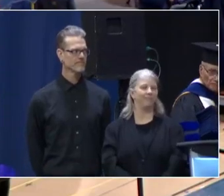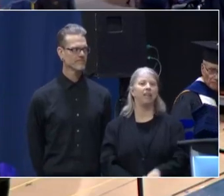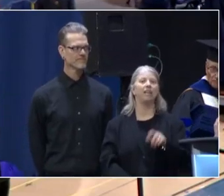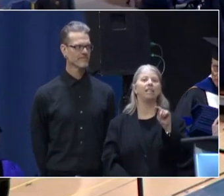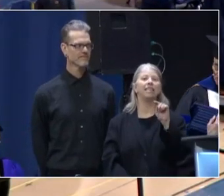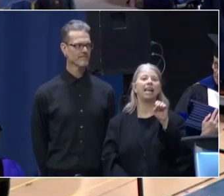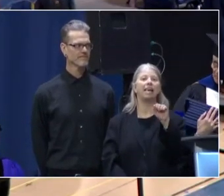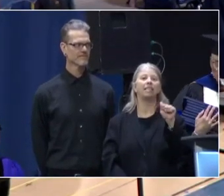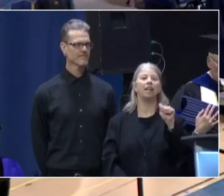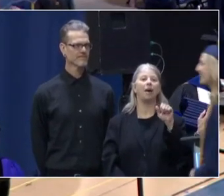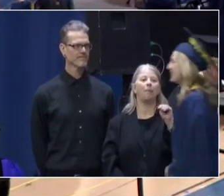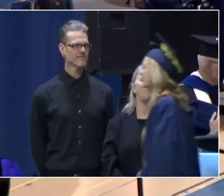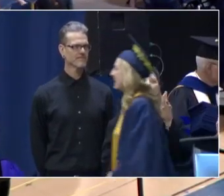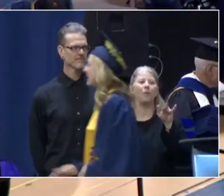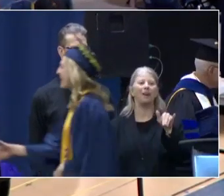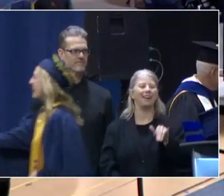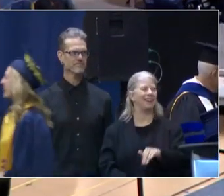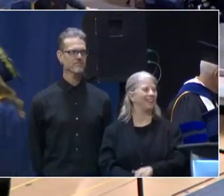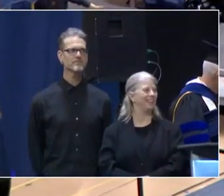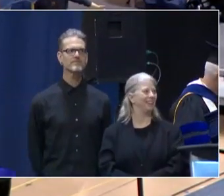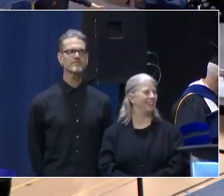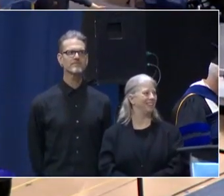Tessa Murray.